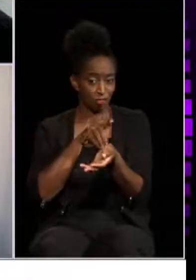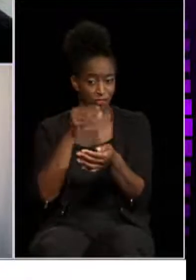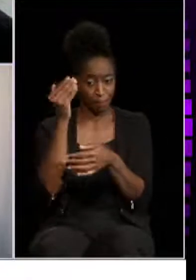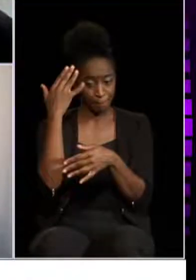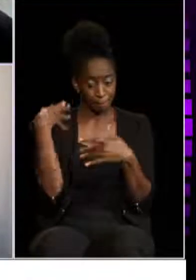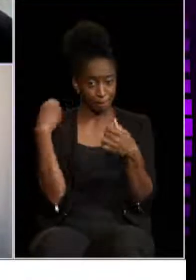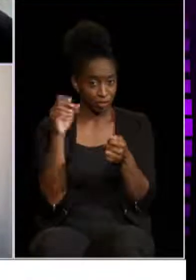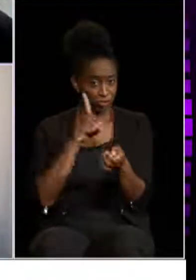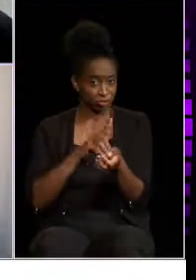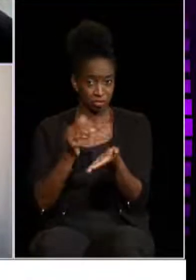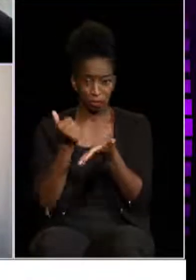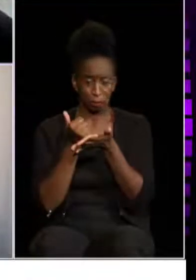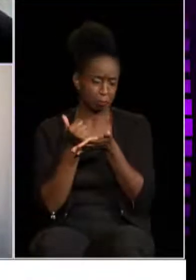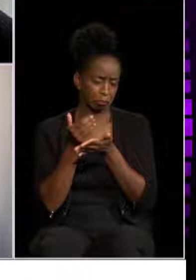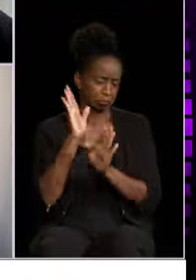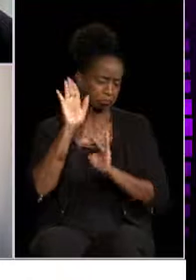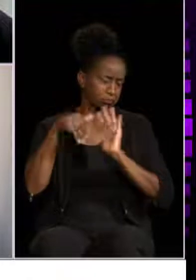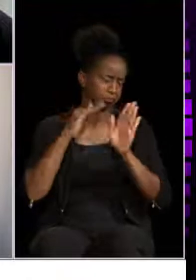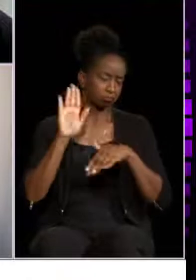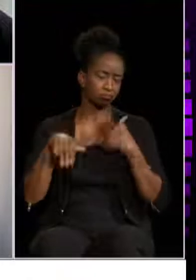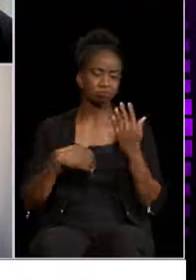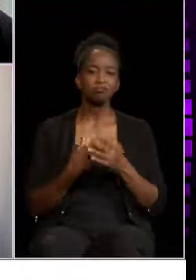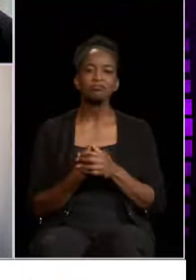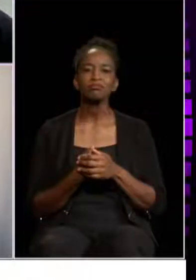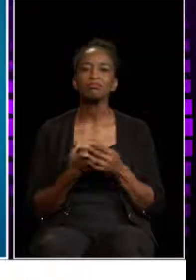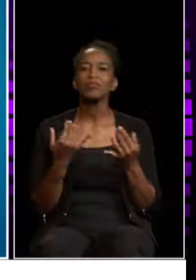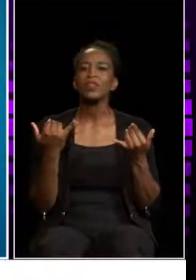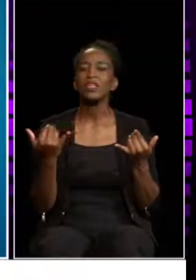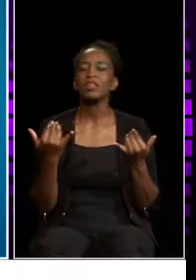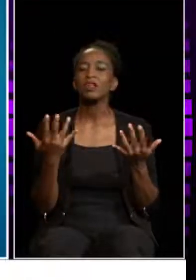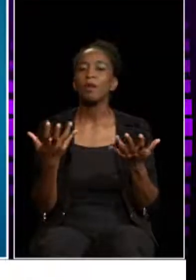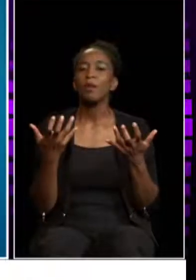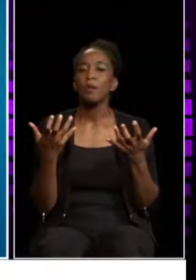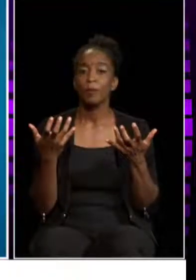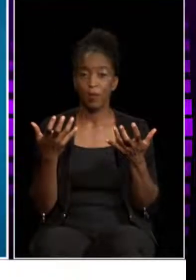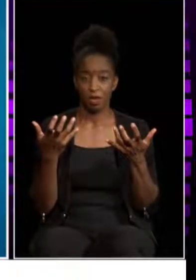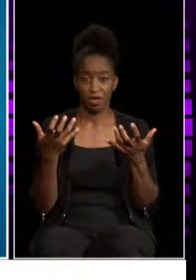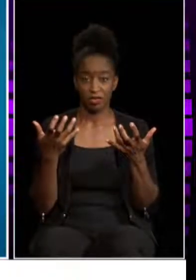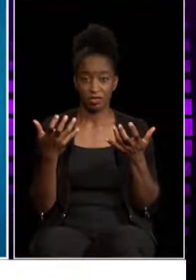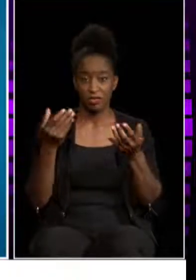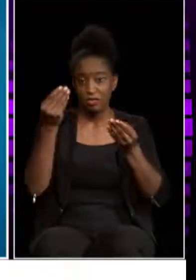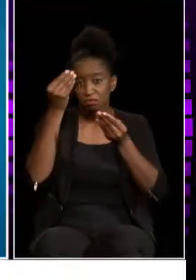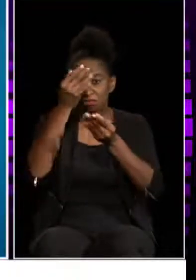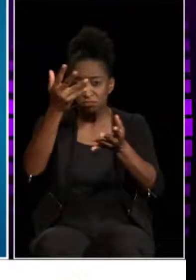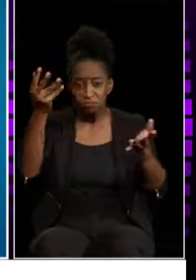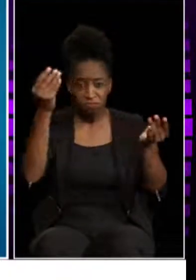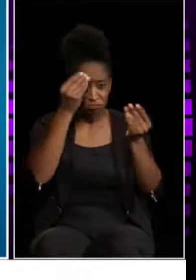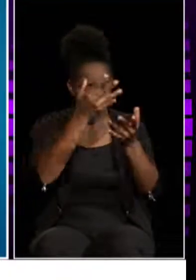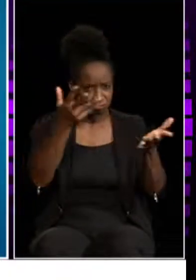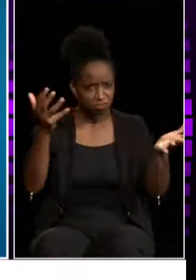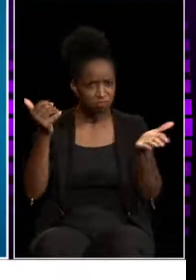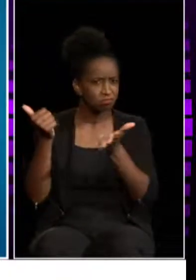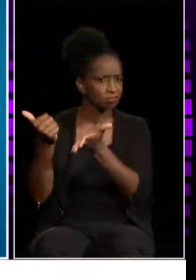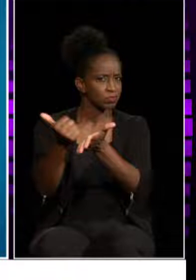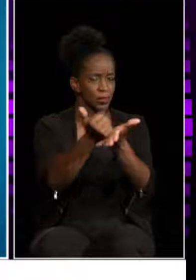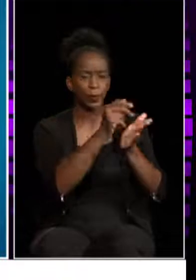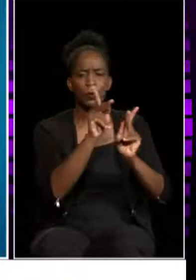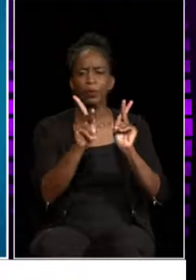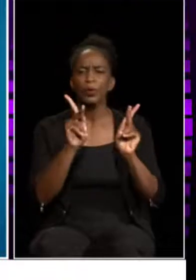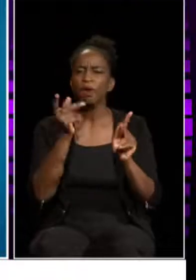sensitize and educate everyone out there on what mental illness is, and just get everybody on the same